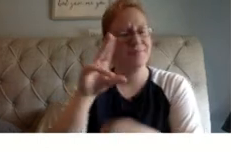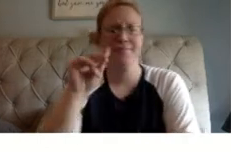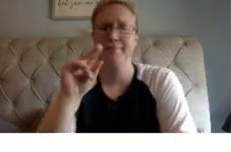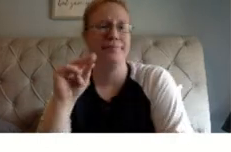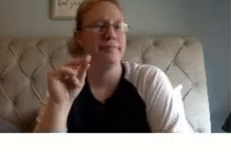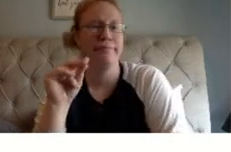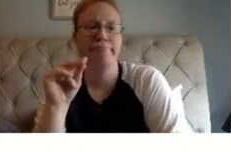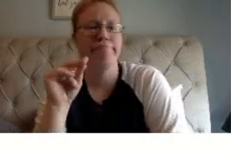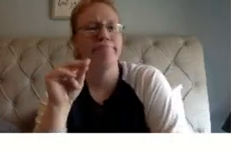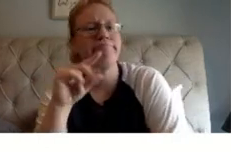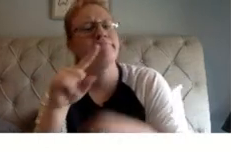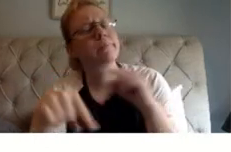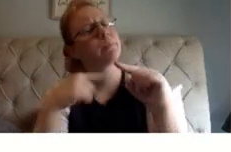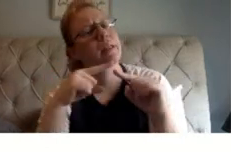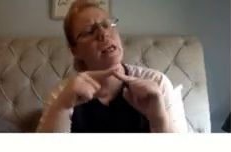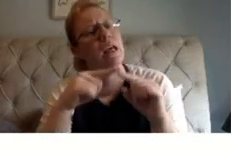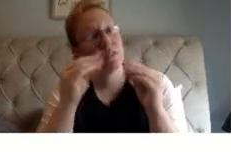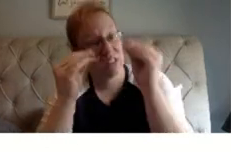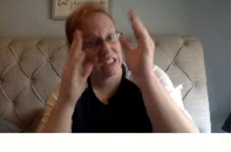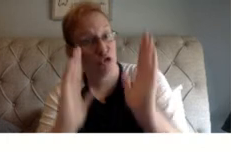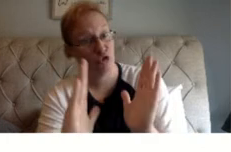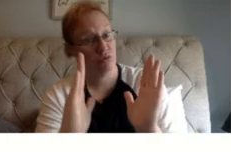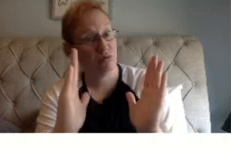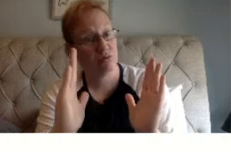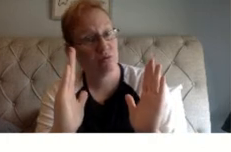No. Is it about teachers?